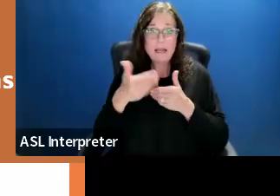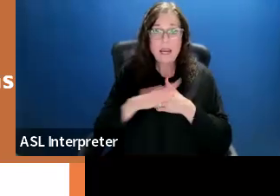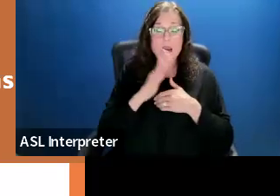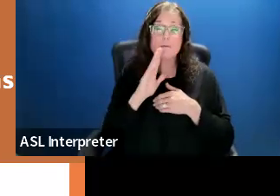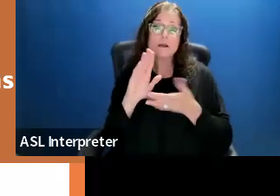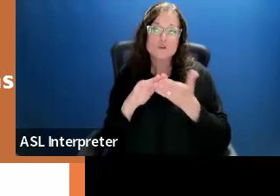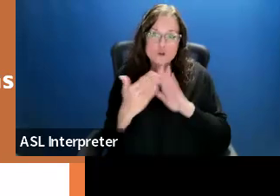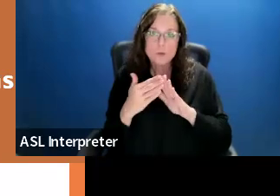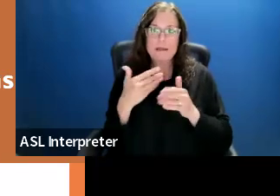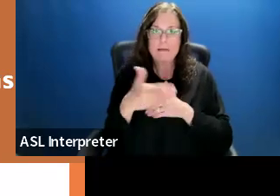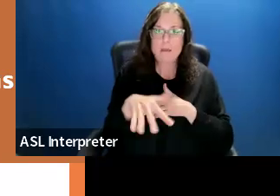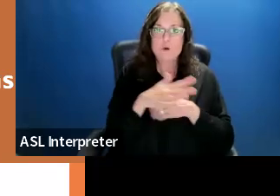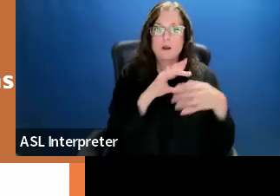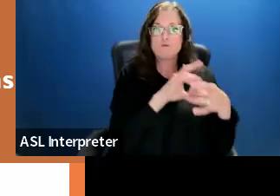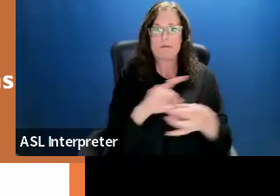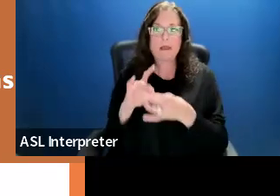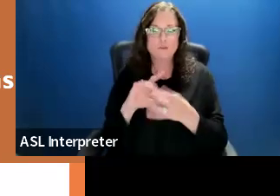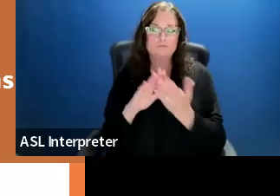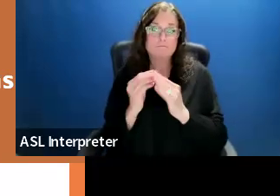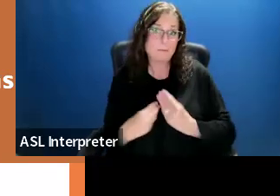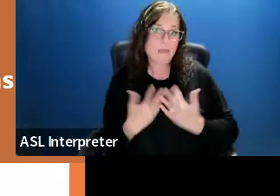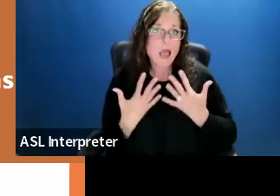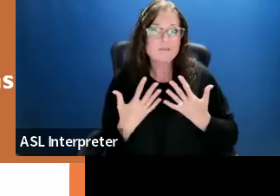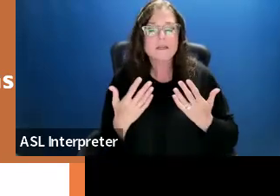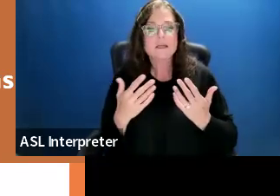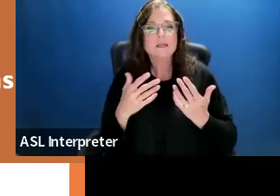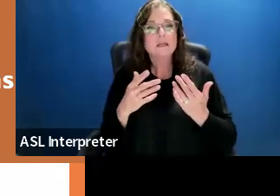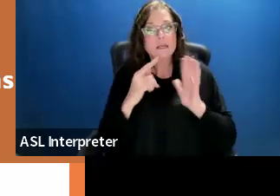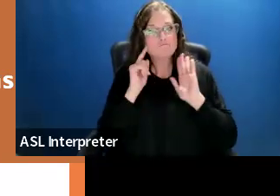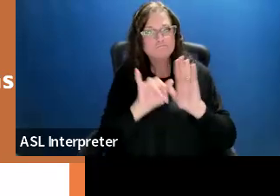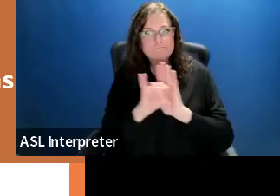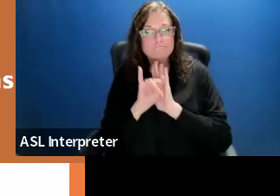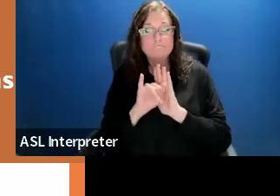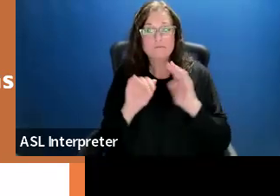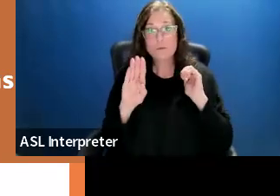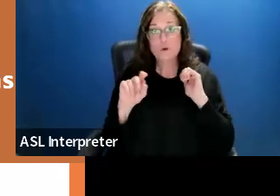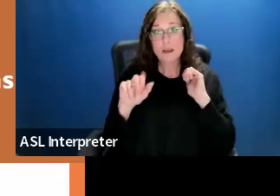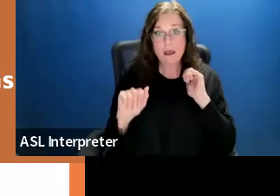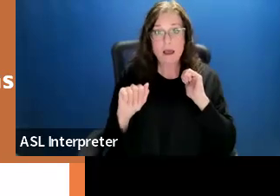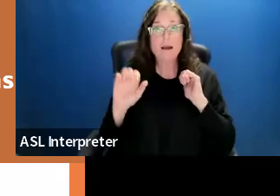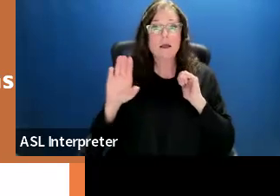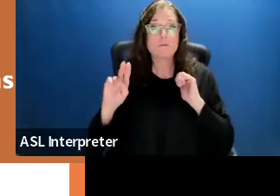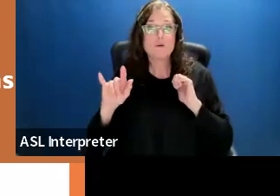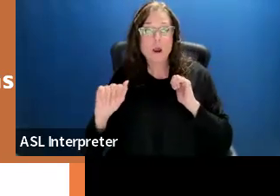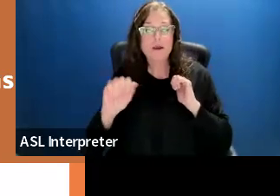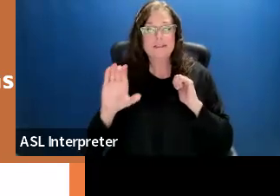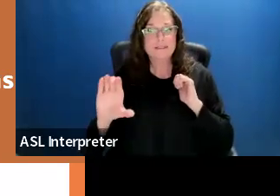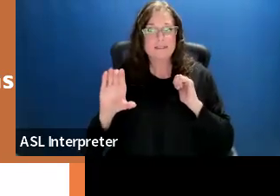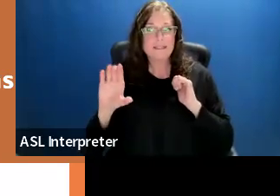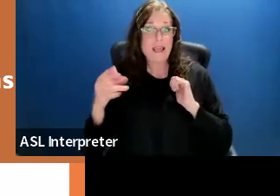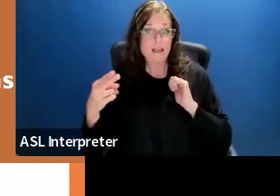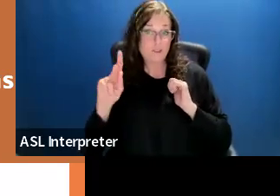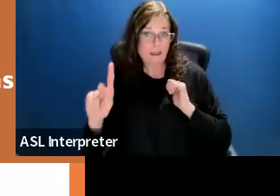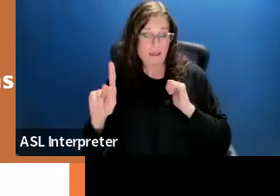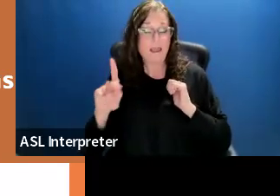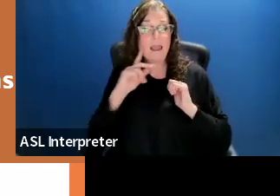urban neighborhood and the relationships that bring it to life. With illustrations from Brianna Mukari Uchendu, a CSK John Steptoe Award